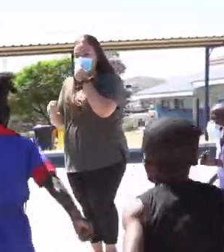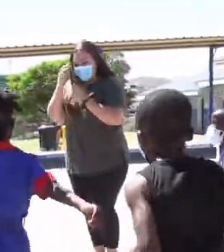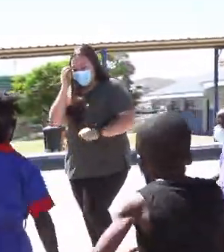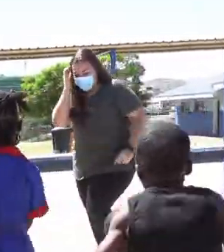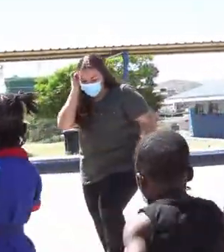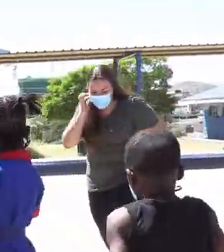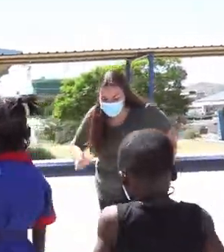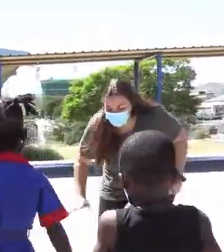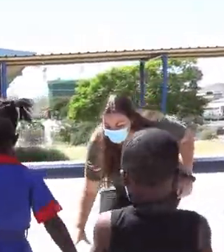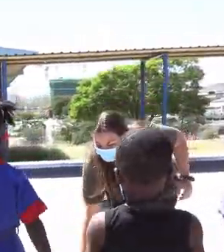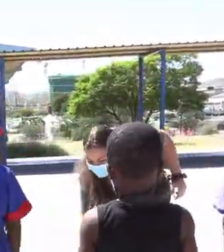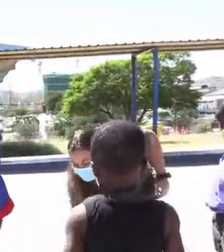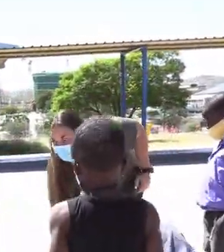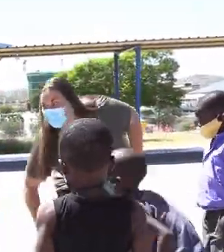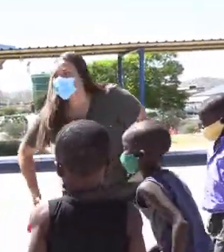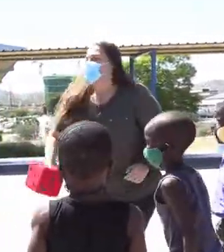five. Okay.